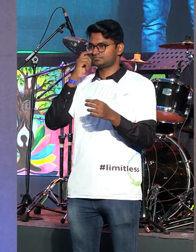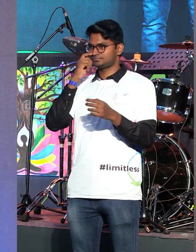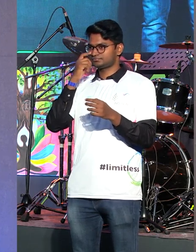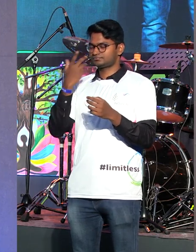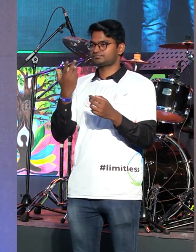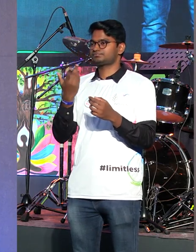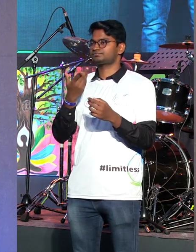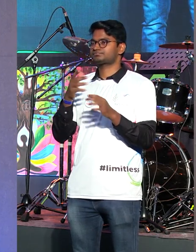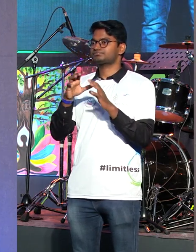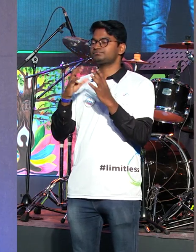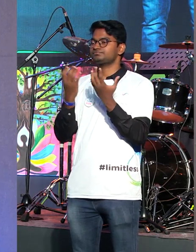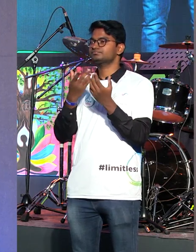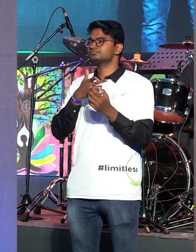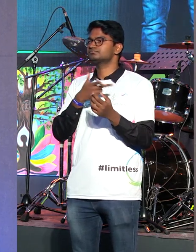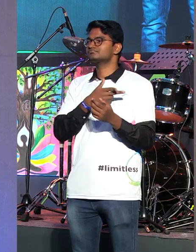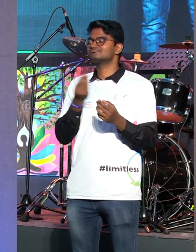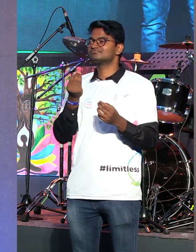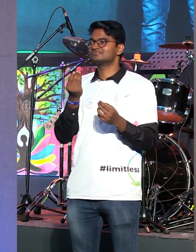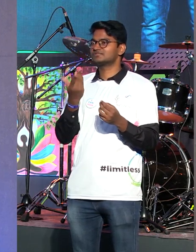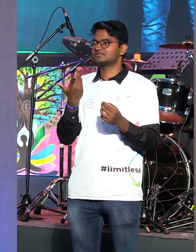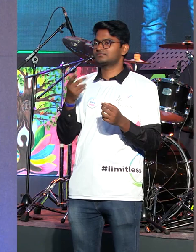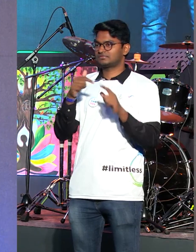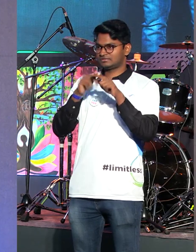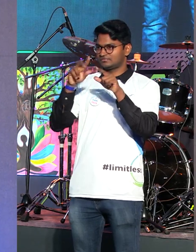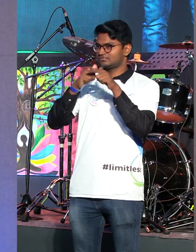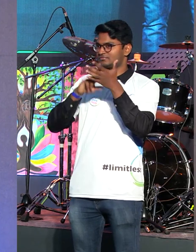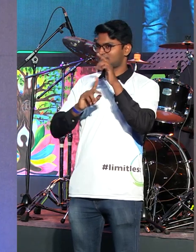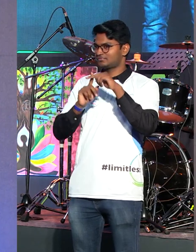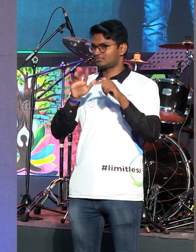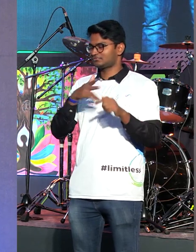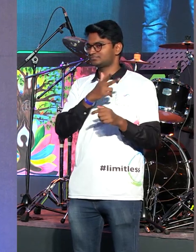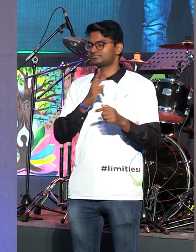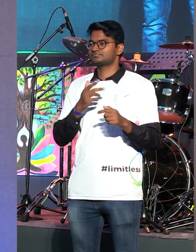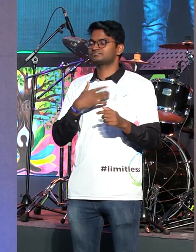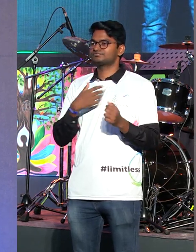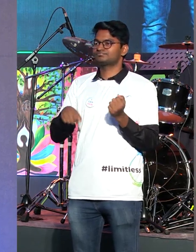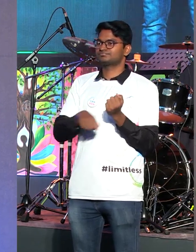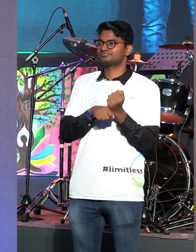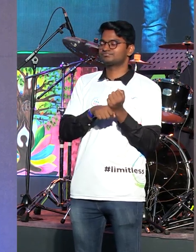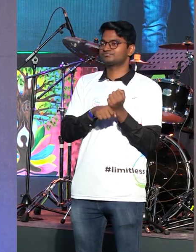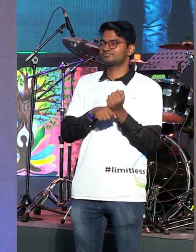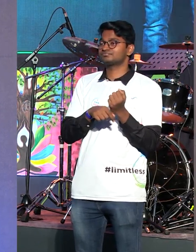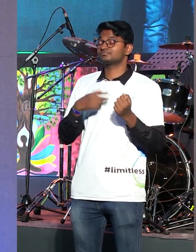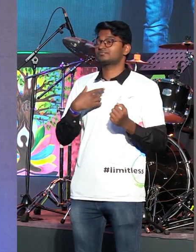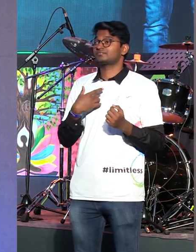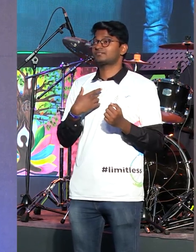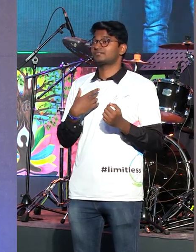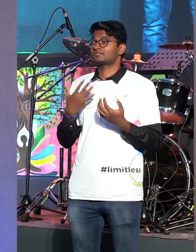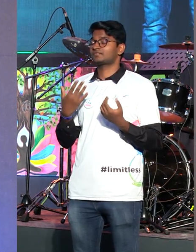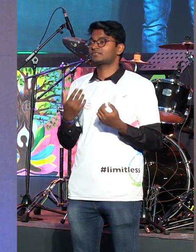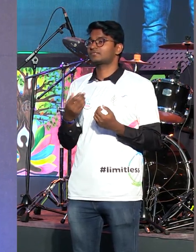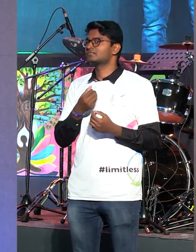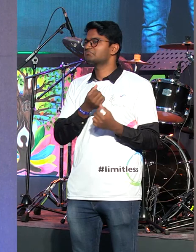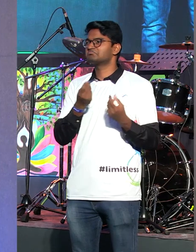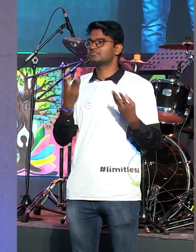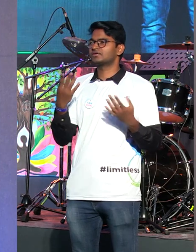called Dark is Beautiful and will you support it? And I didn't think it required a standalone attention because there are so